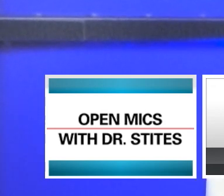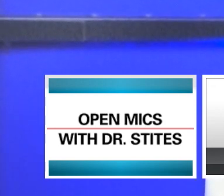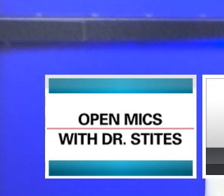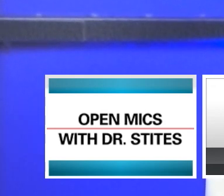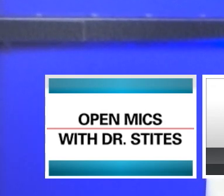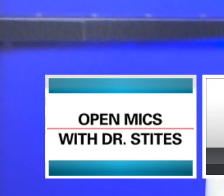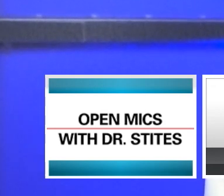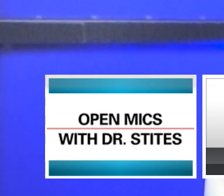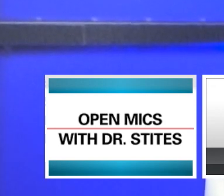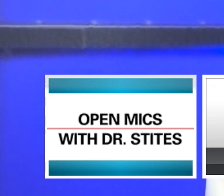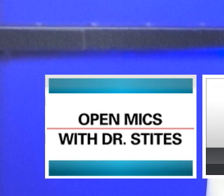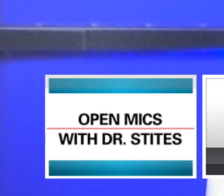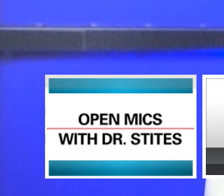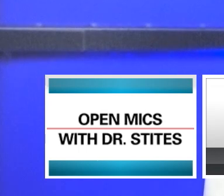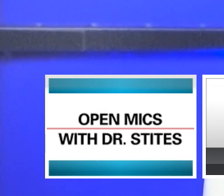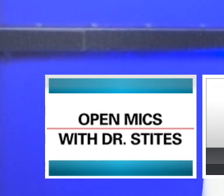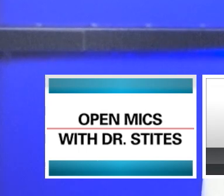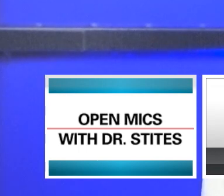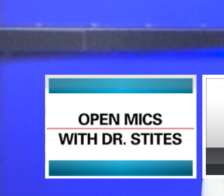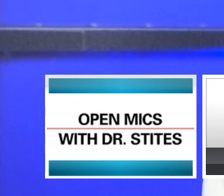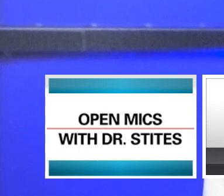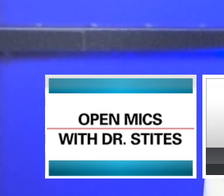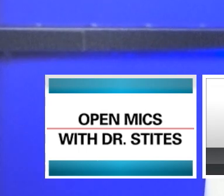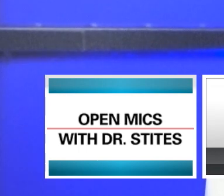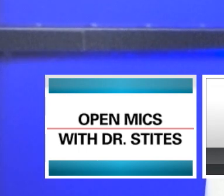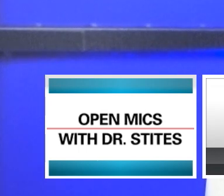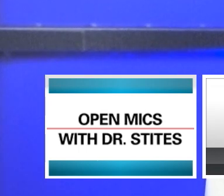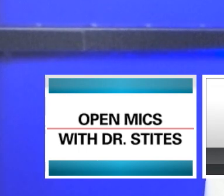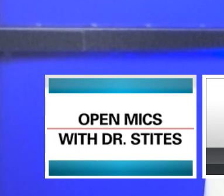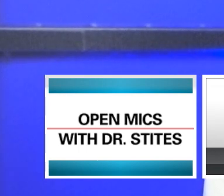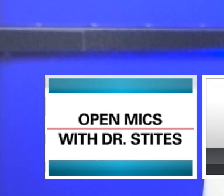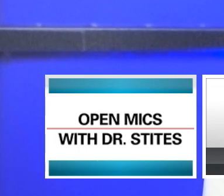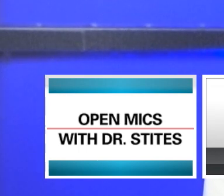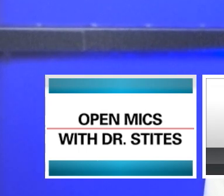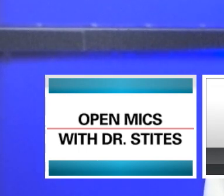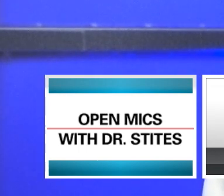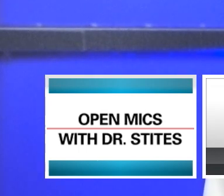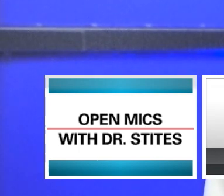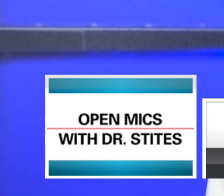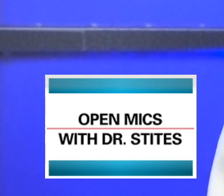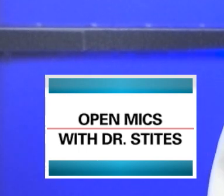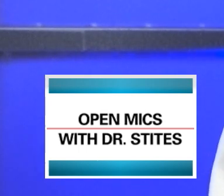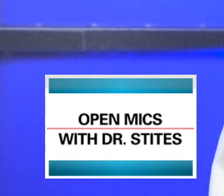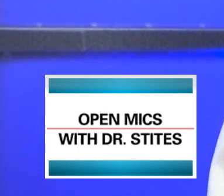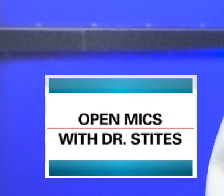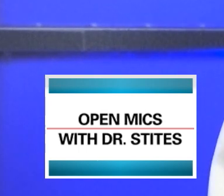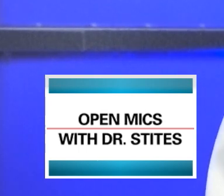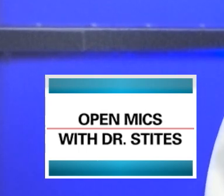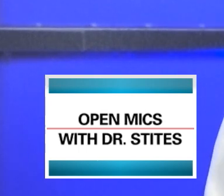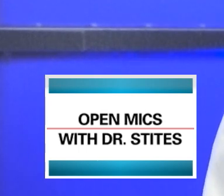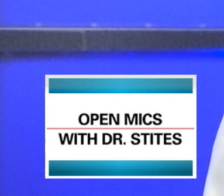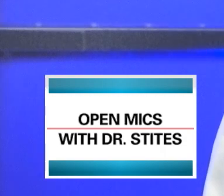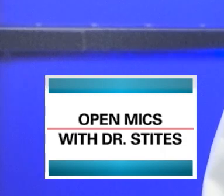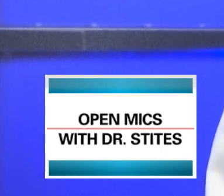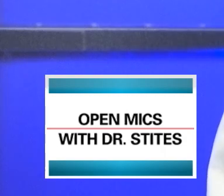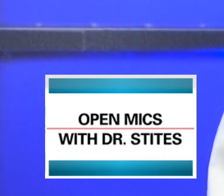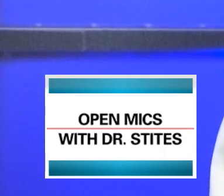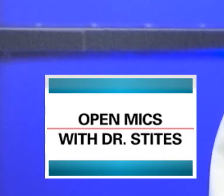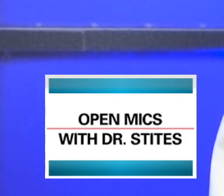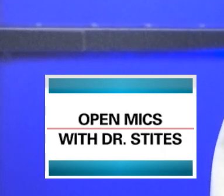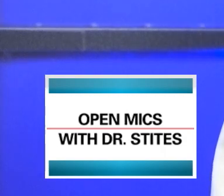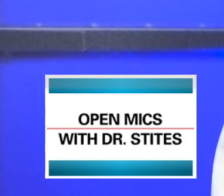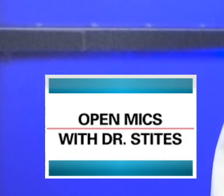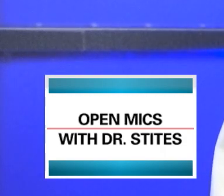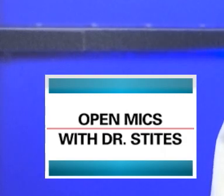out, but it was not listened to. And that's a problem, because everything we all predicted would happen did